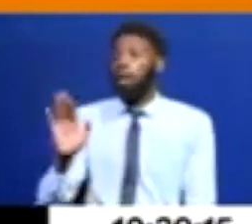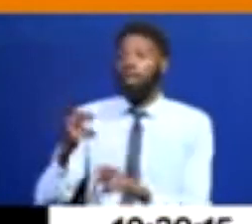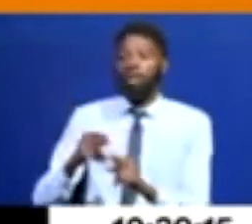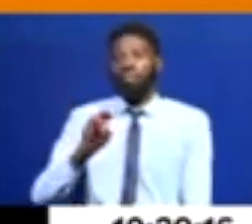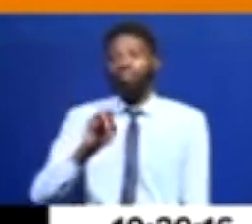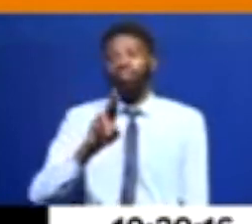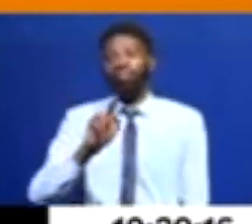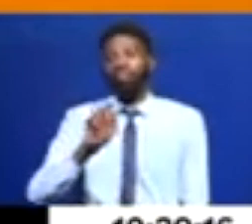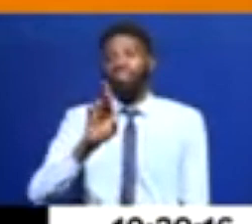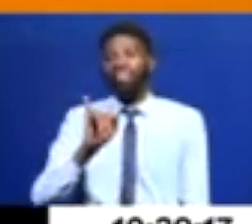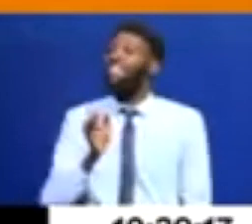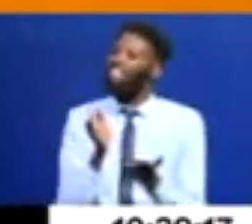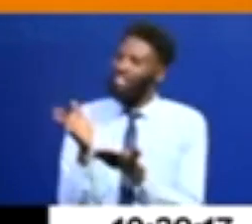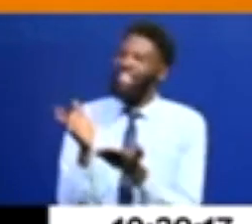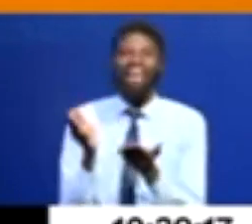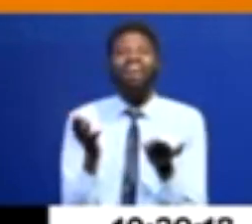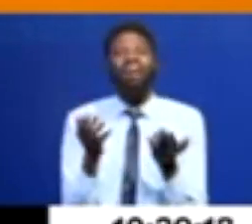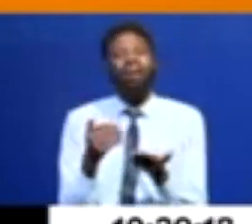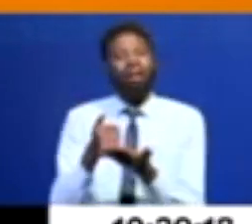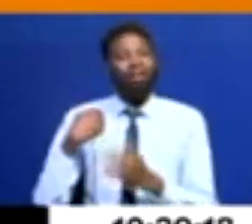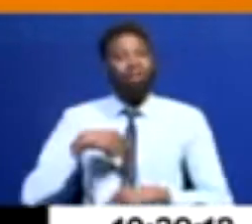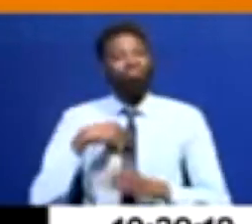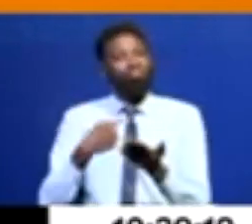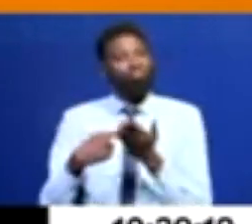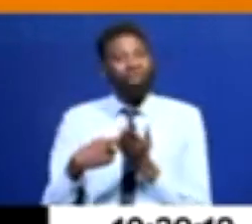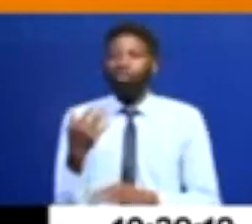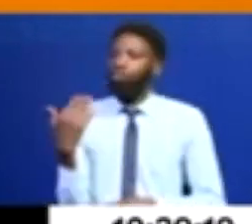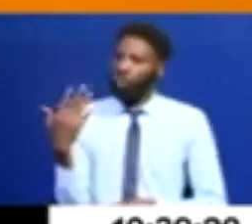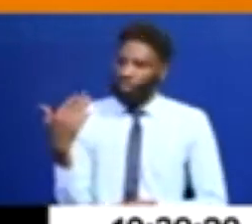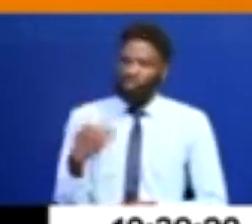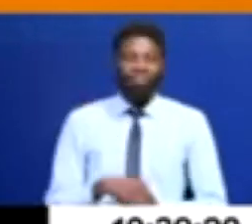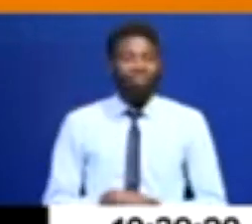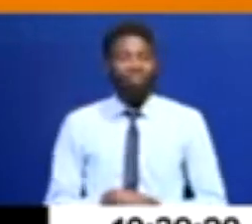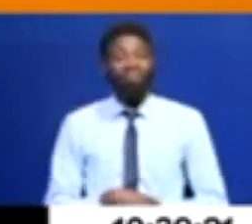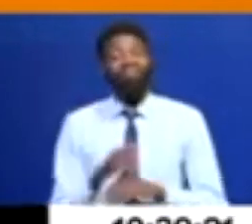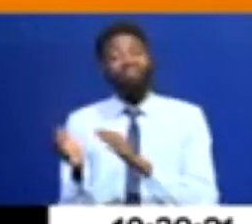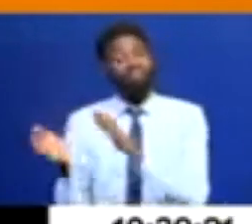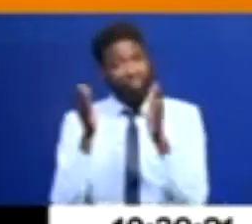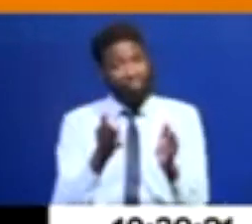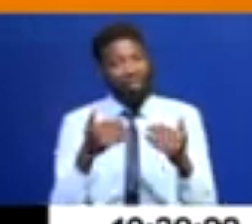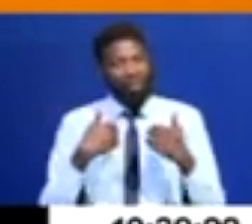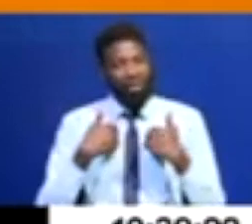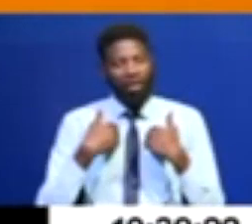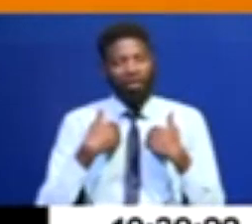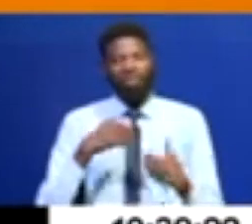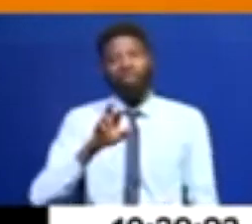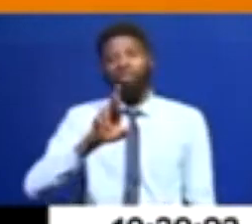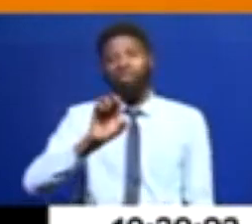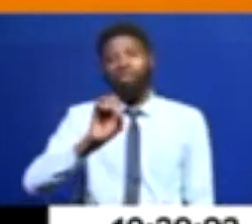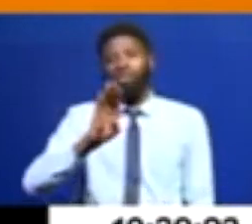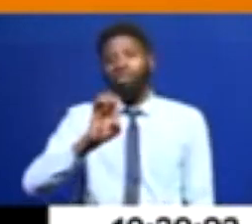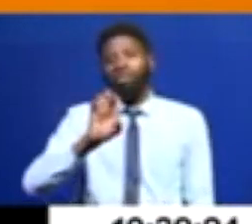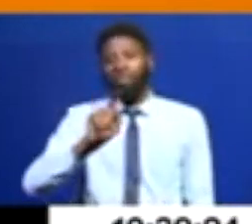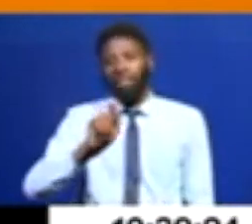help us discuss this document. That is Evans Moturi and Robert Kamwara, who is a taxation lawyer, joining